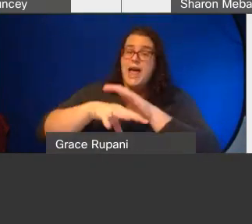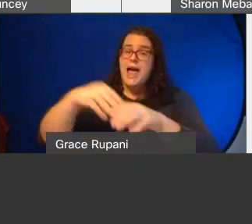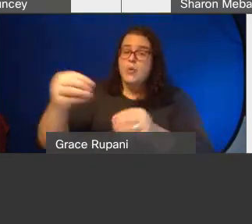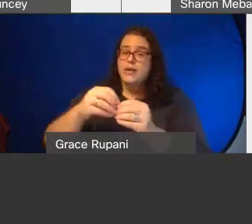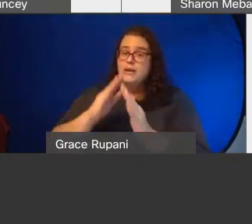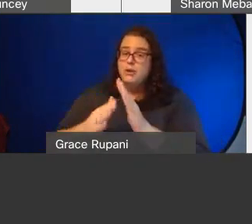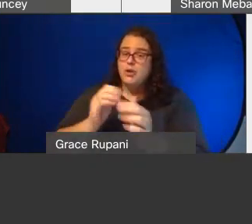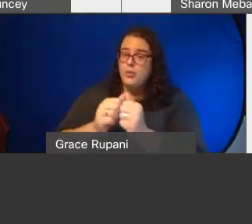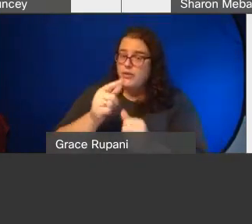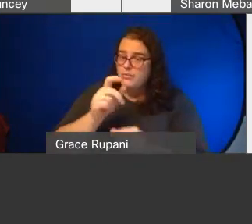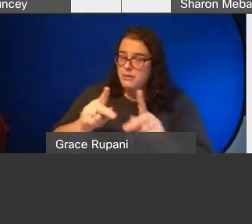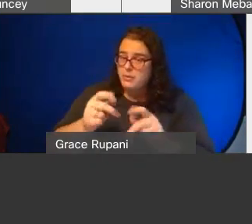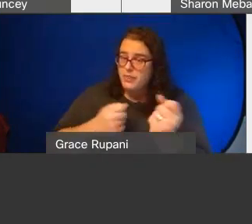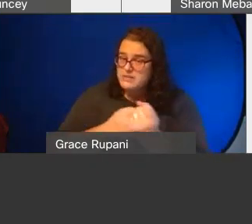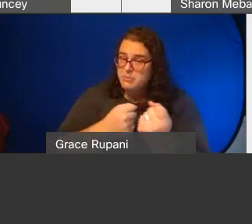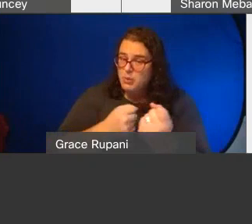support?